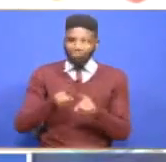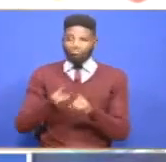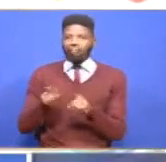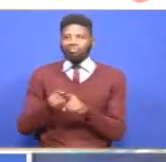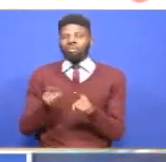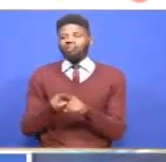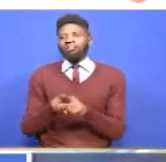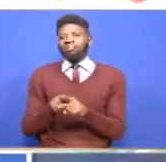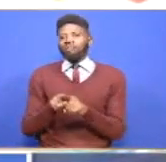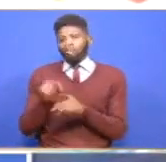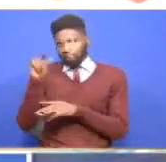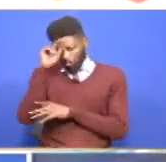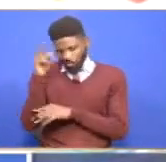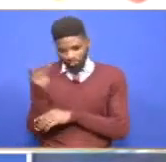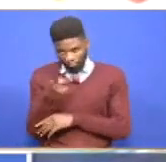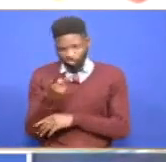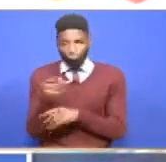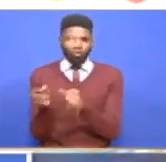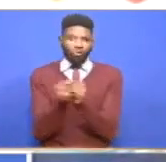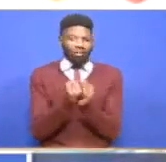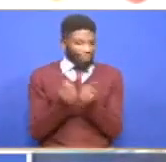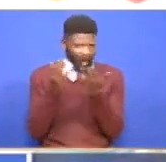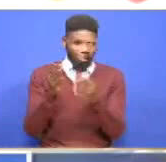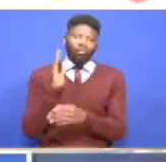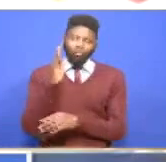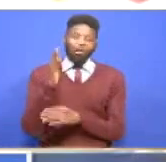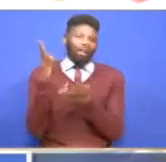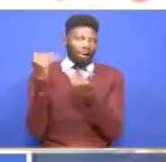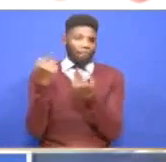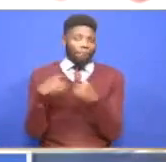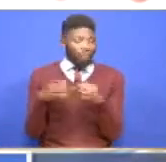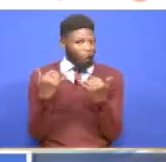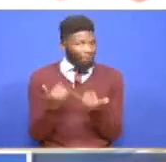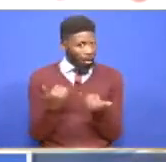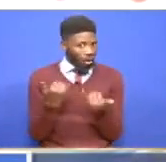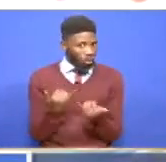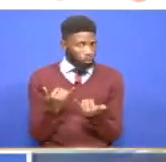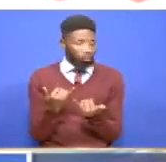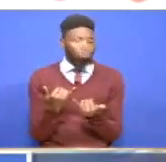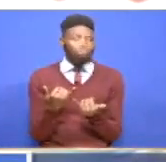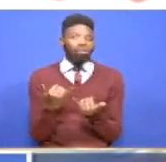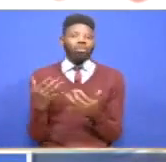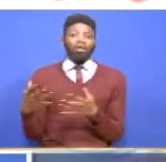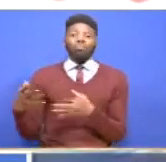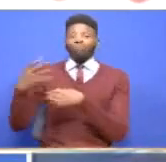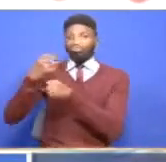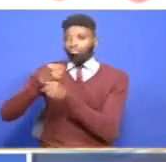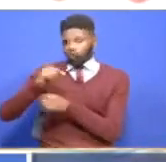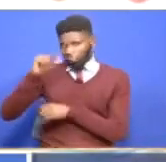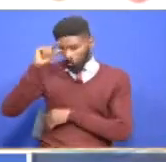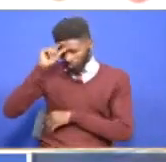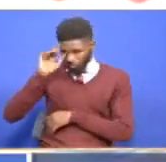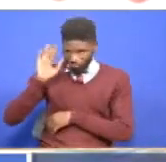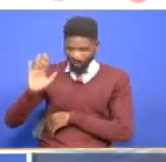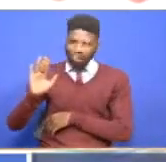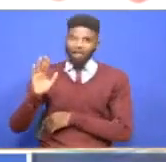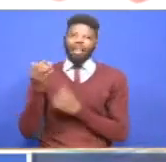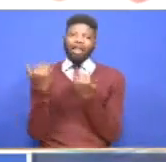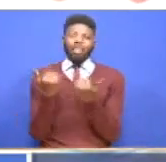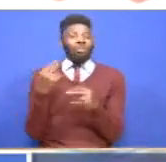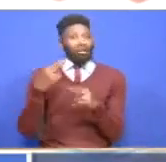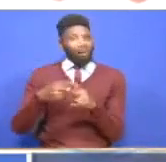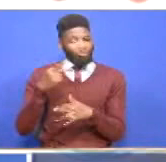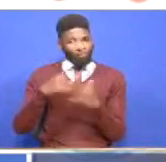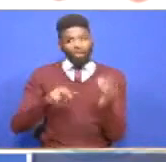representation wakiwa hapo. Kwa hivyo hiyo itakuja. But kwa sasa, ni shirika la kiserikali, linaitwa